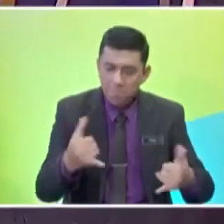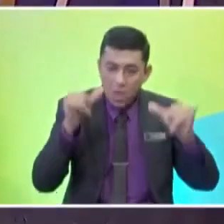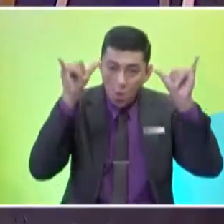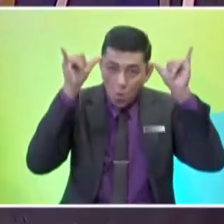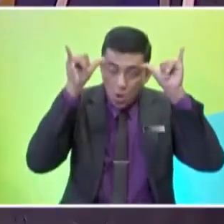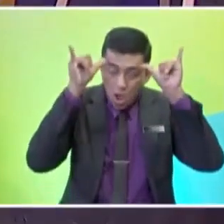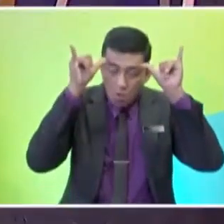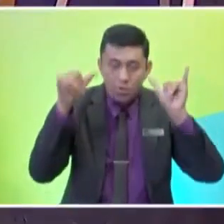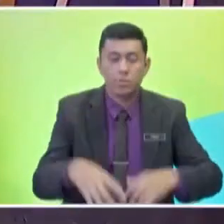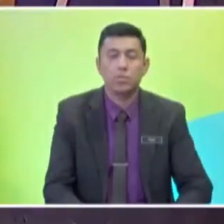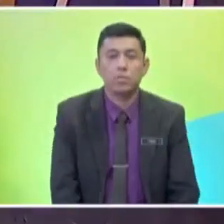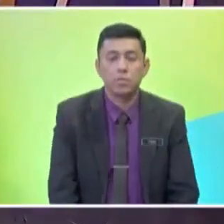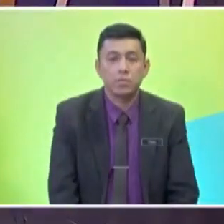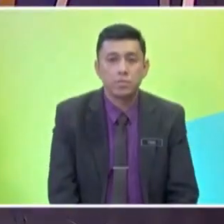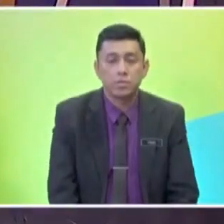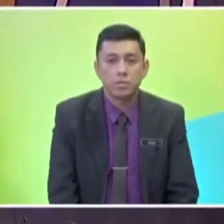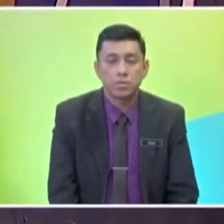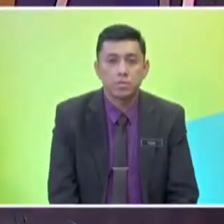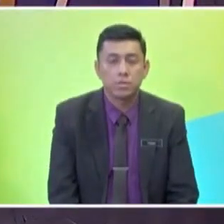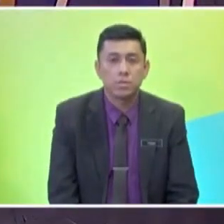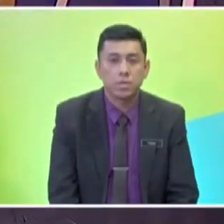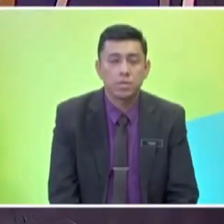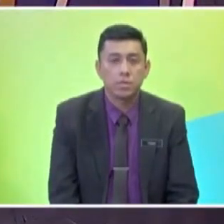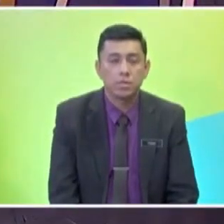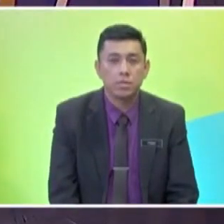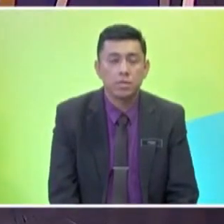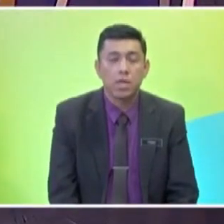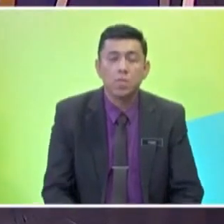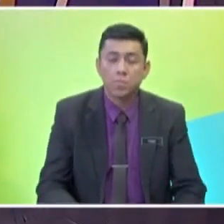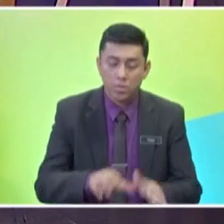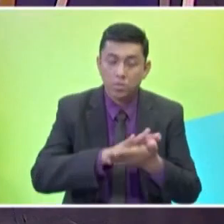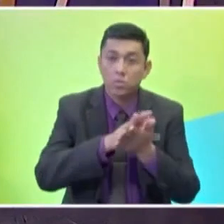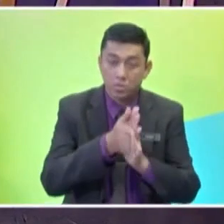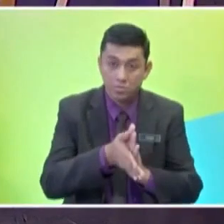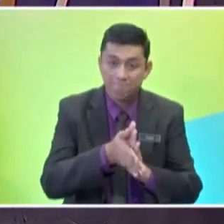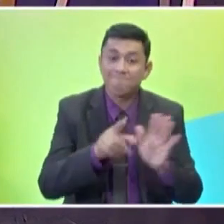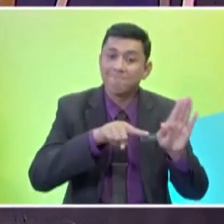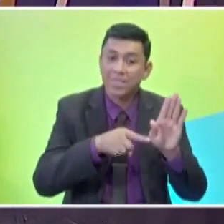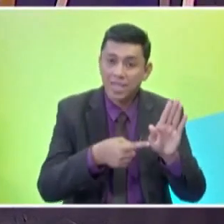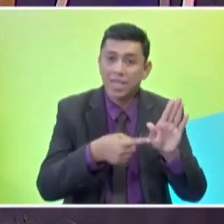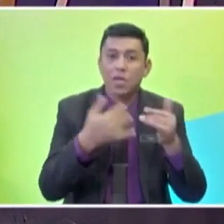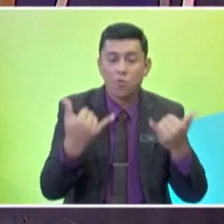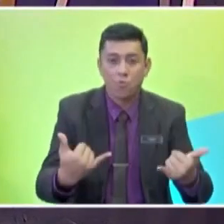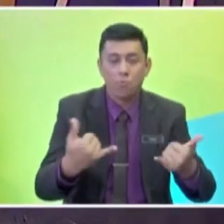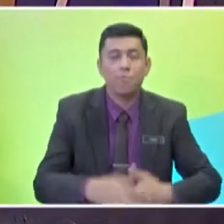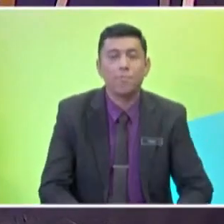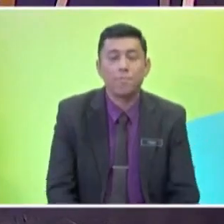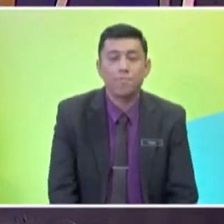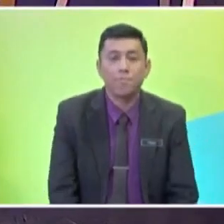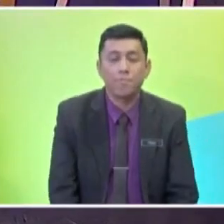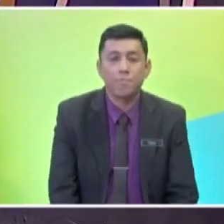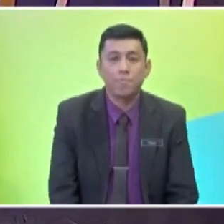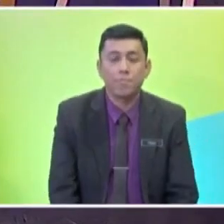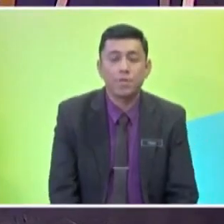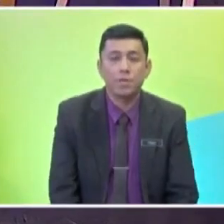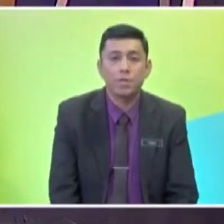right, a cow. How are you, sir? I hope you're feeling good. Okay. So, shall we start? Yes, you may. Okay. So, I'll start